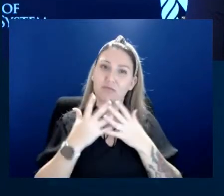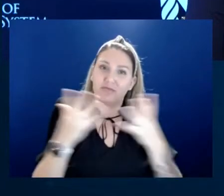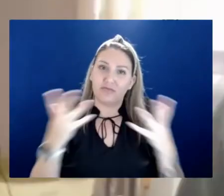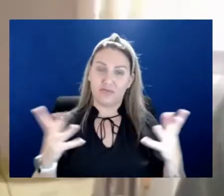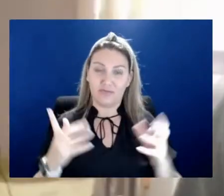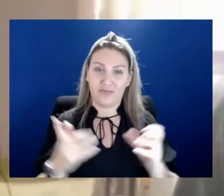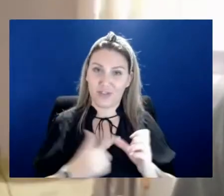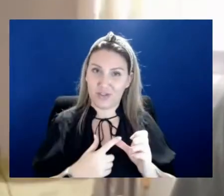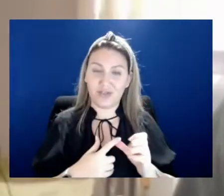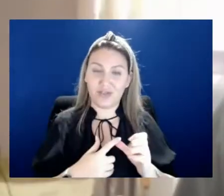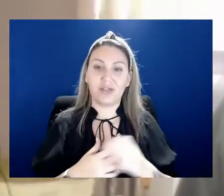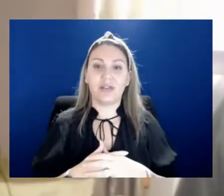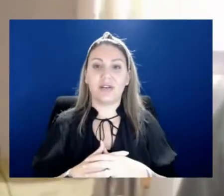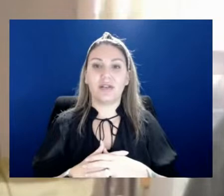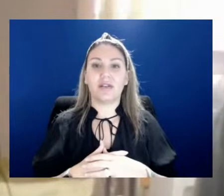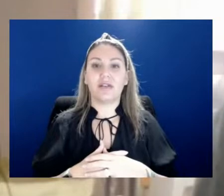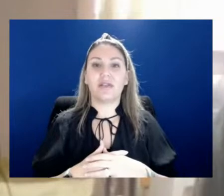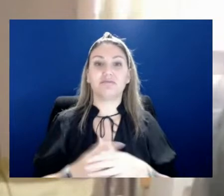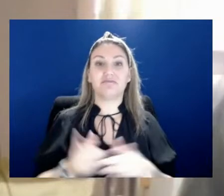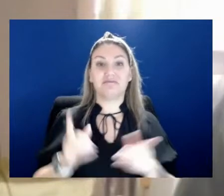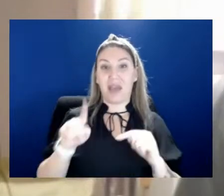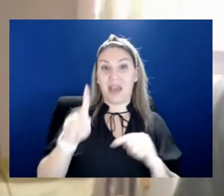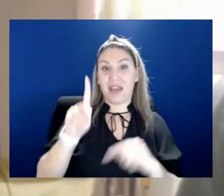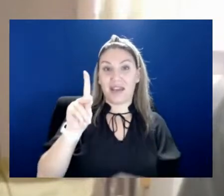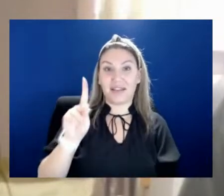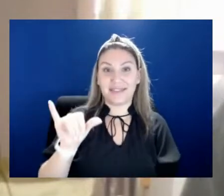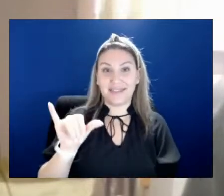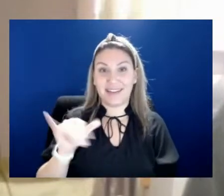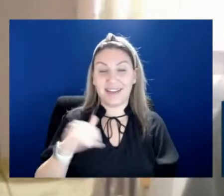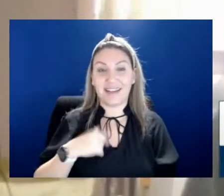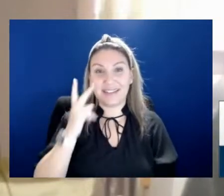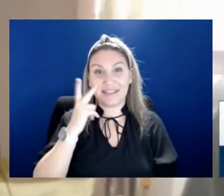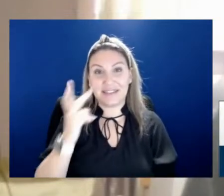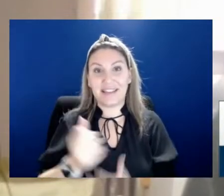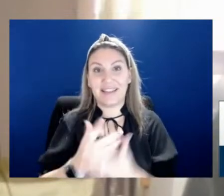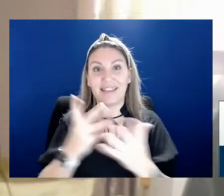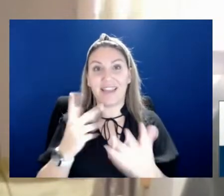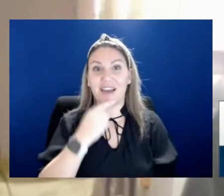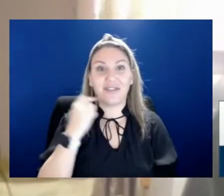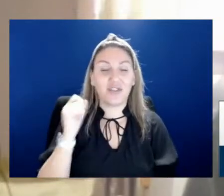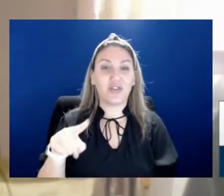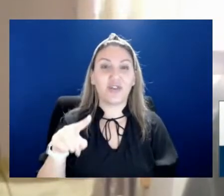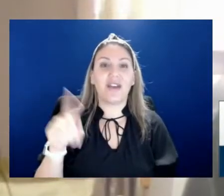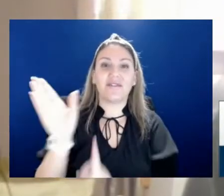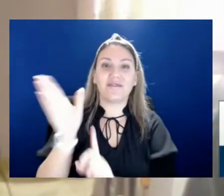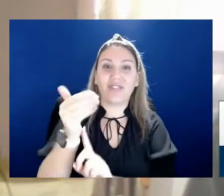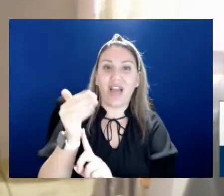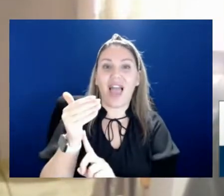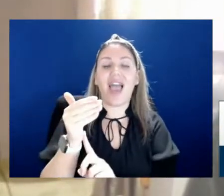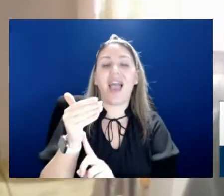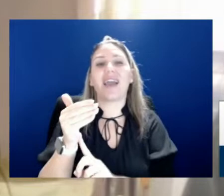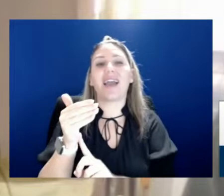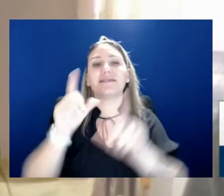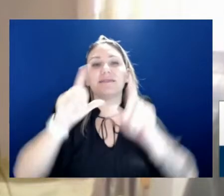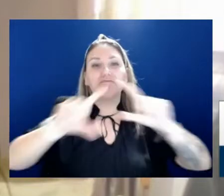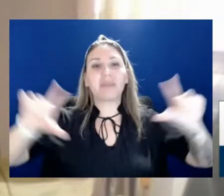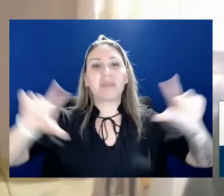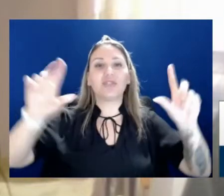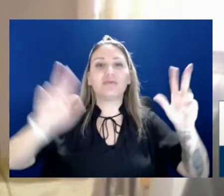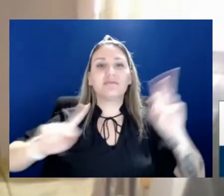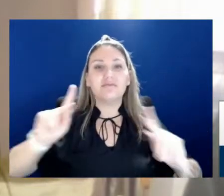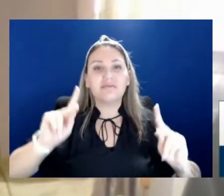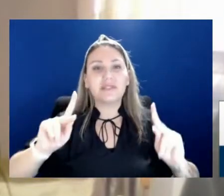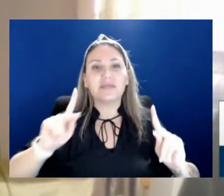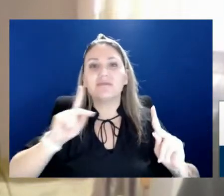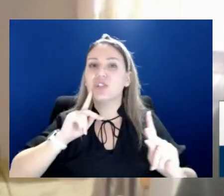off, back in Kentucky, I see a lot of Ukrainian flags and banners in people's yards as a sign of